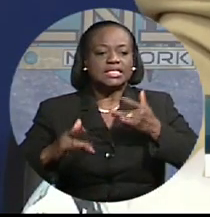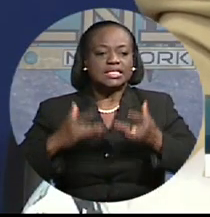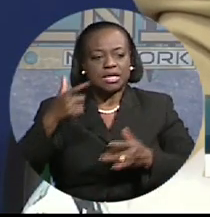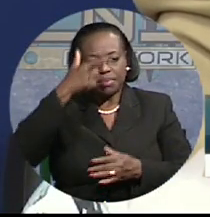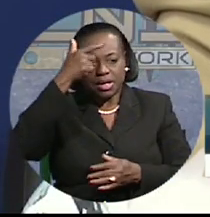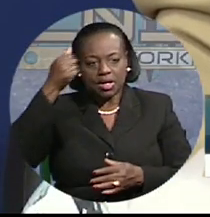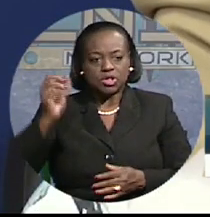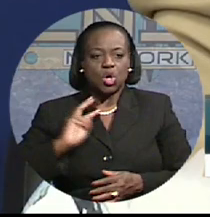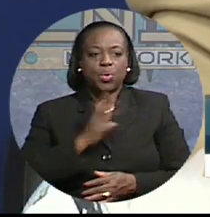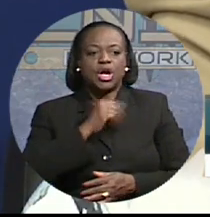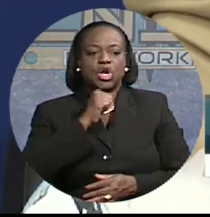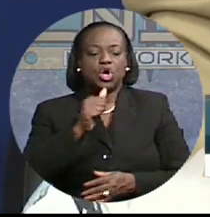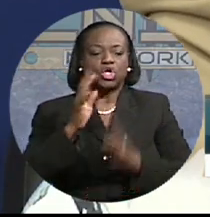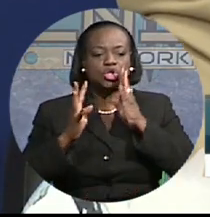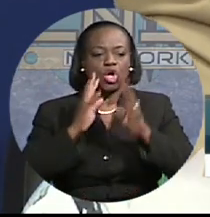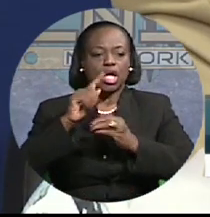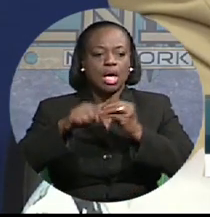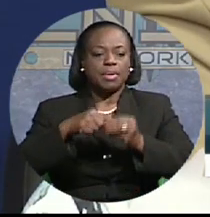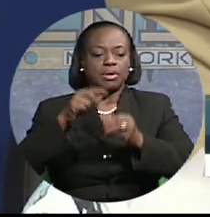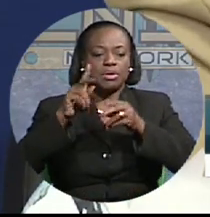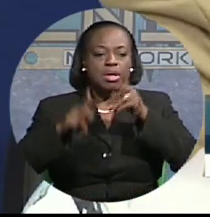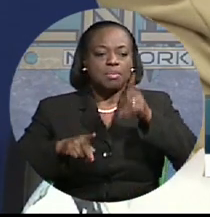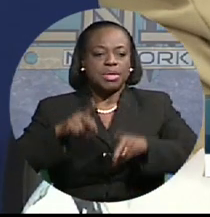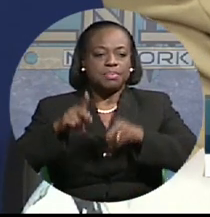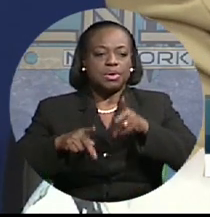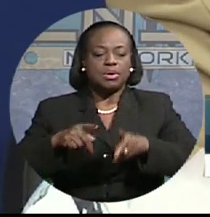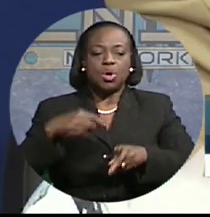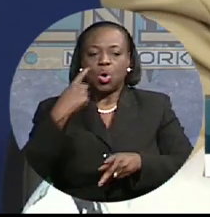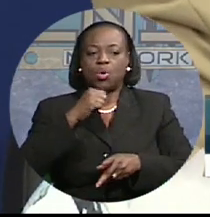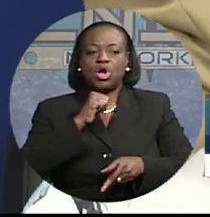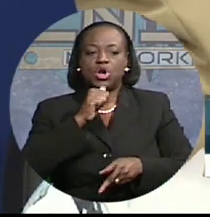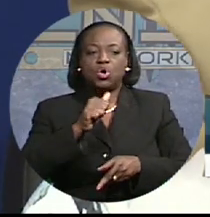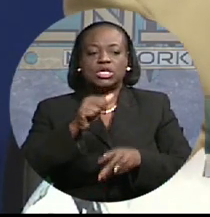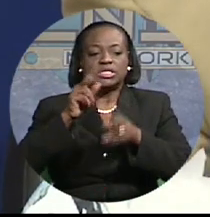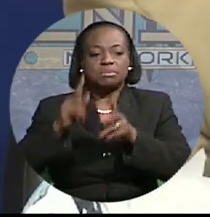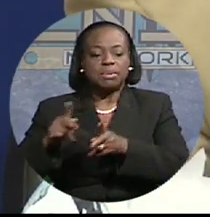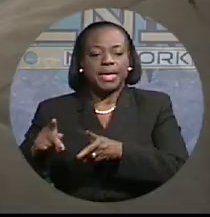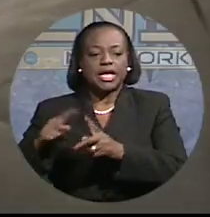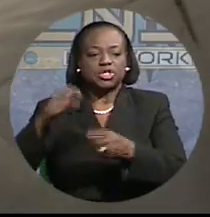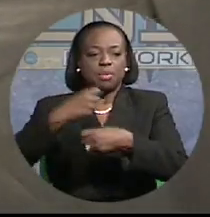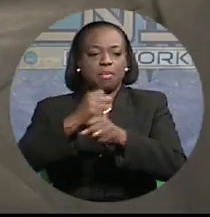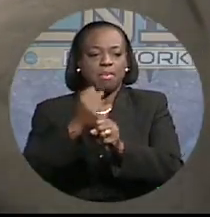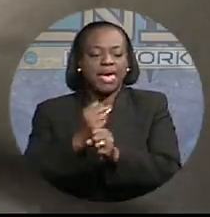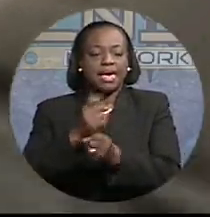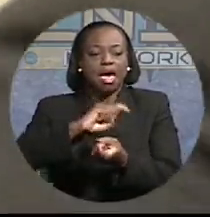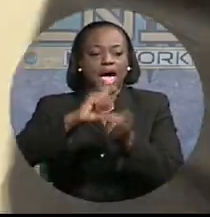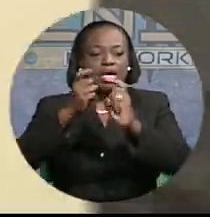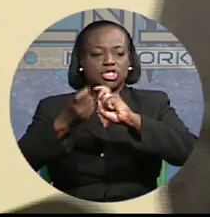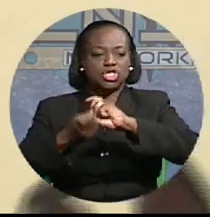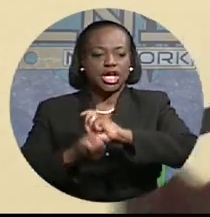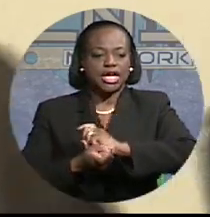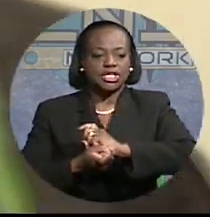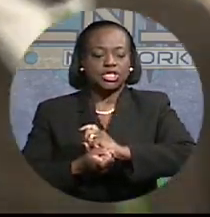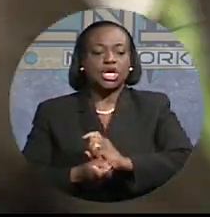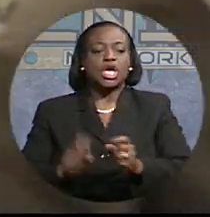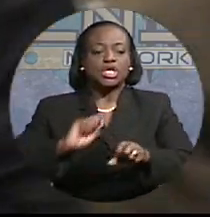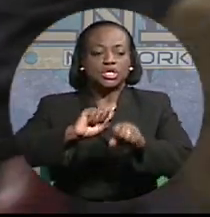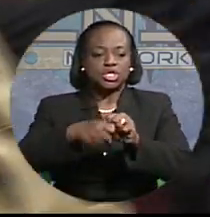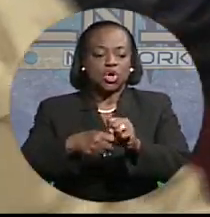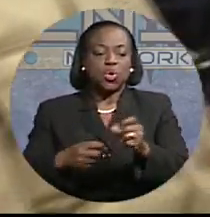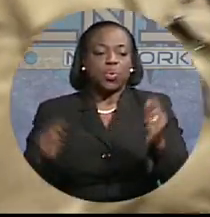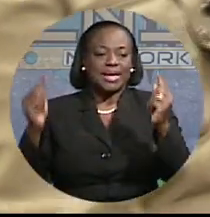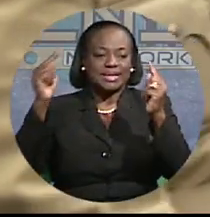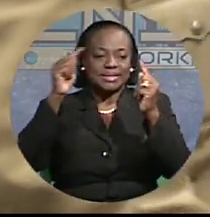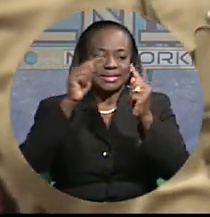people who are prepared, from where we sit, to make a change. So we've been focusing on targeting